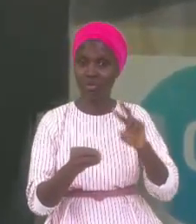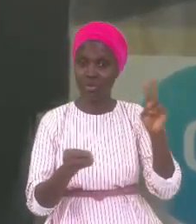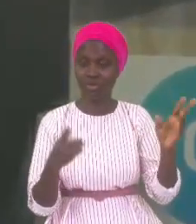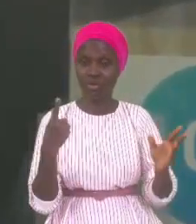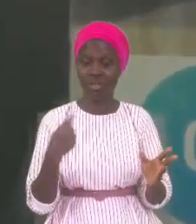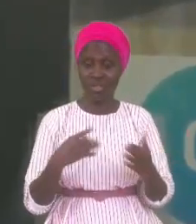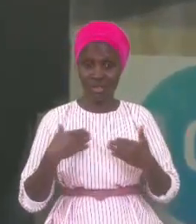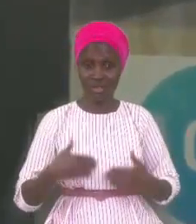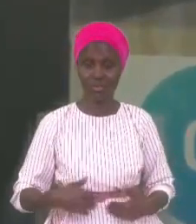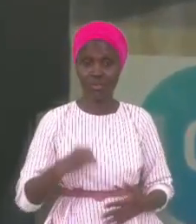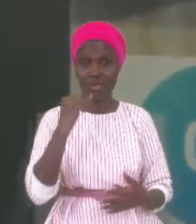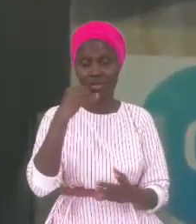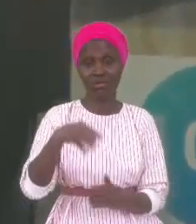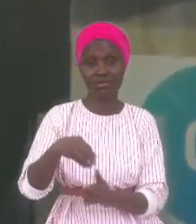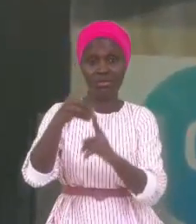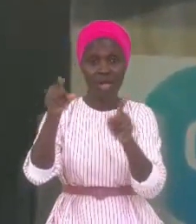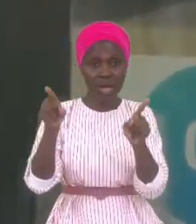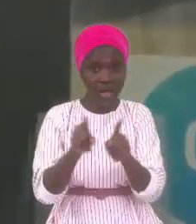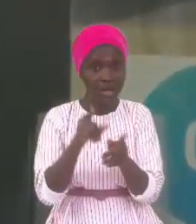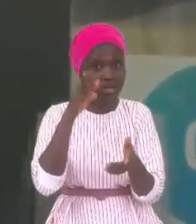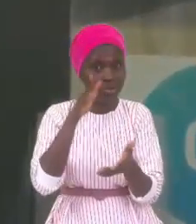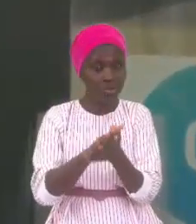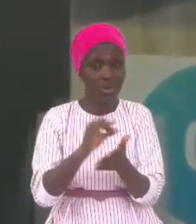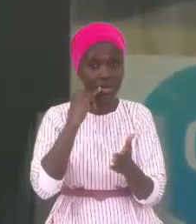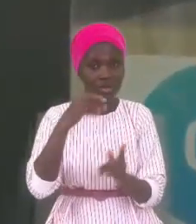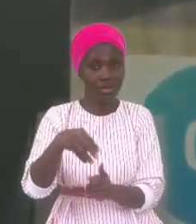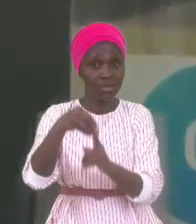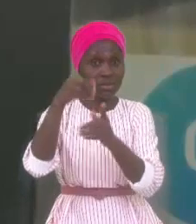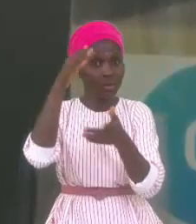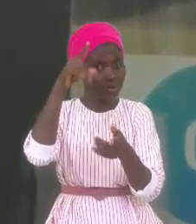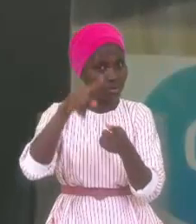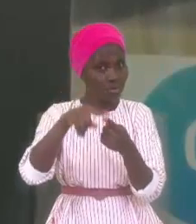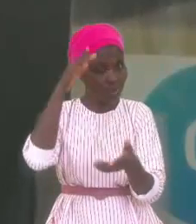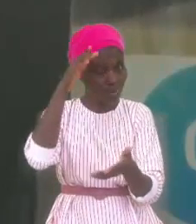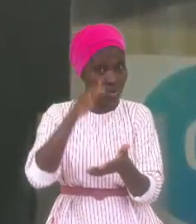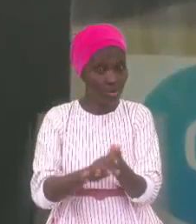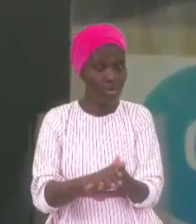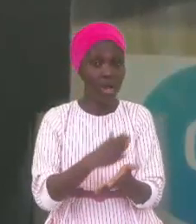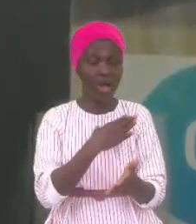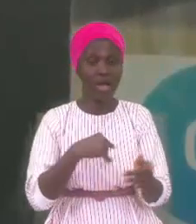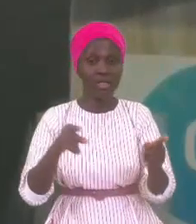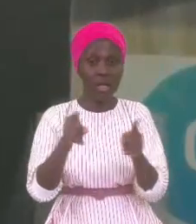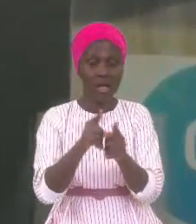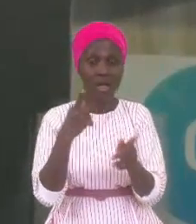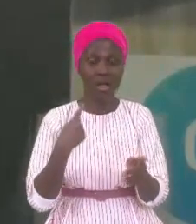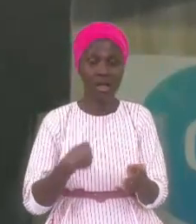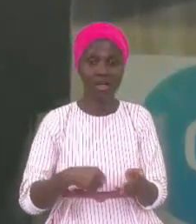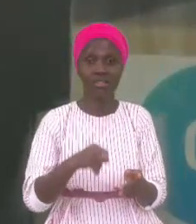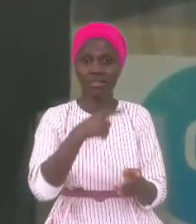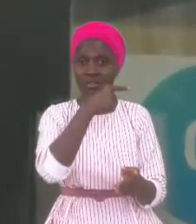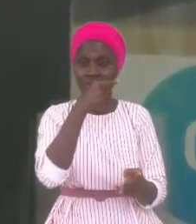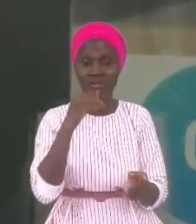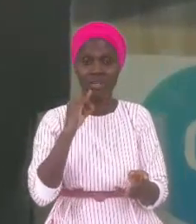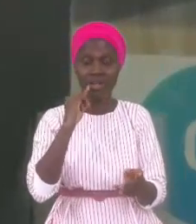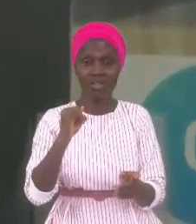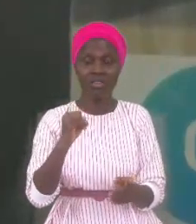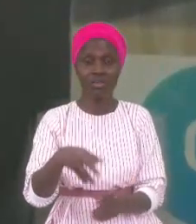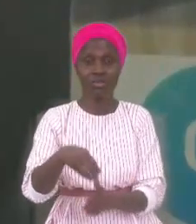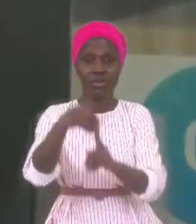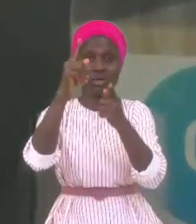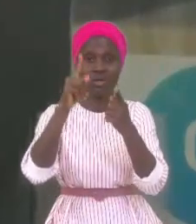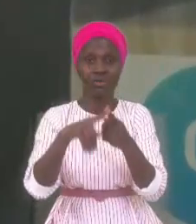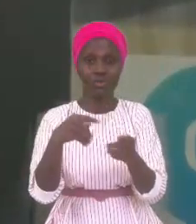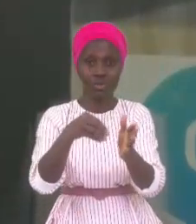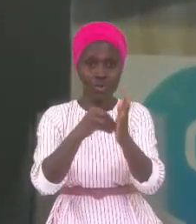the wife is peculiar to the husband, and as the vineyard is peculiar to the vine dresser, to the owner.